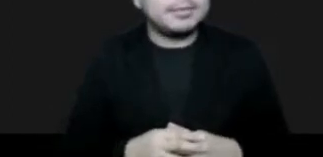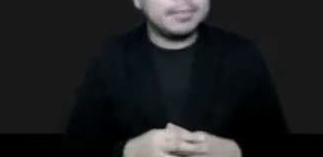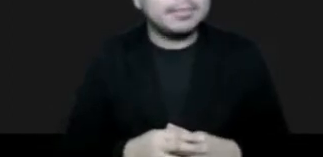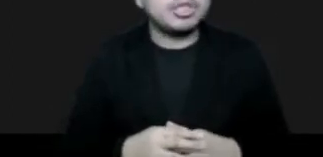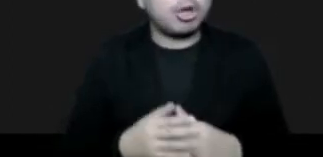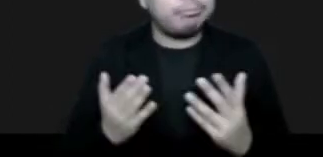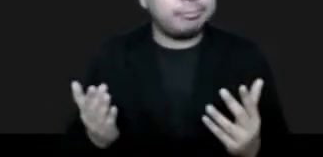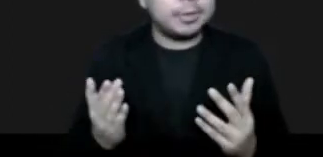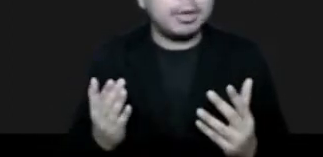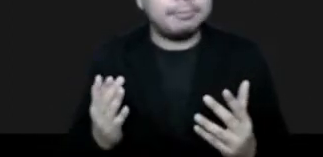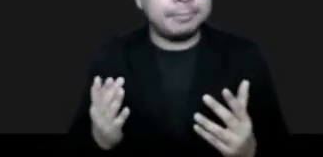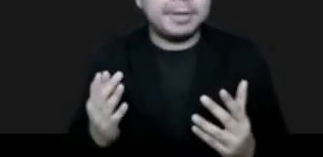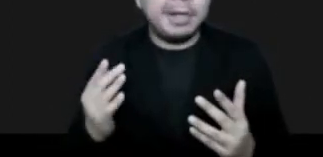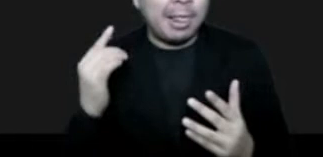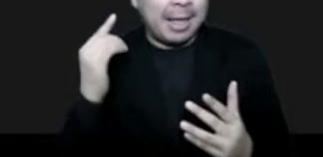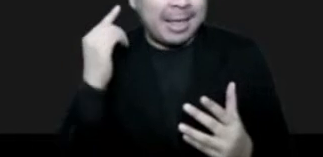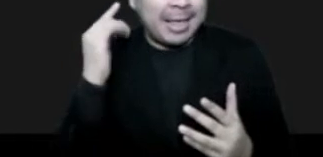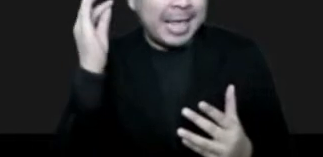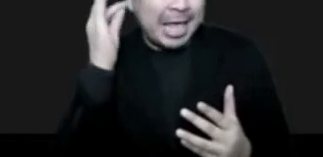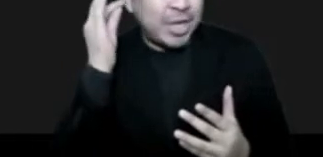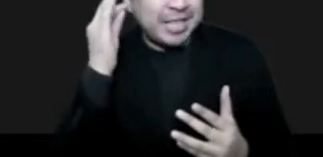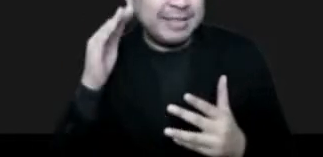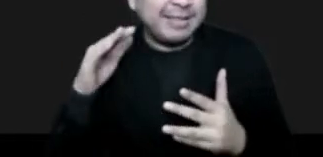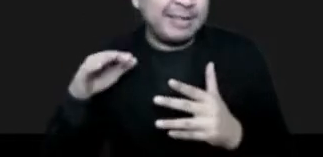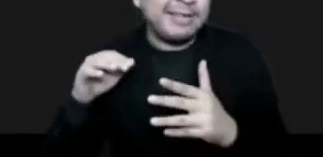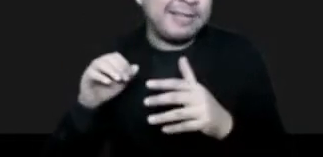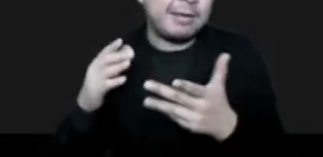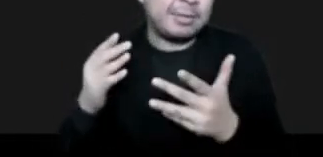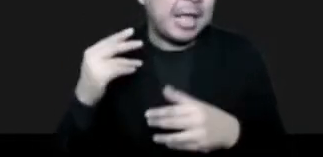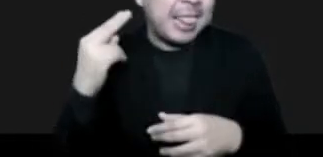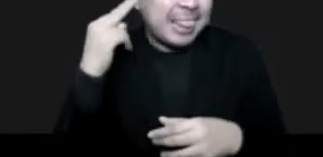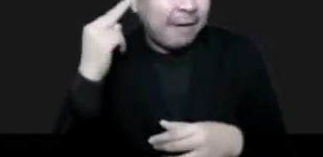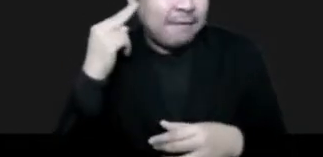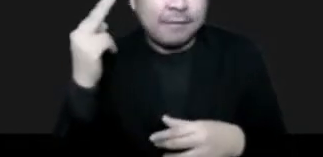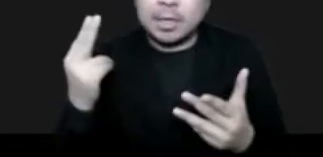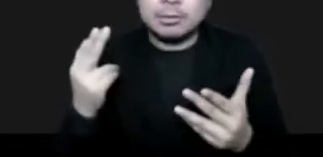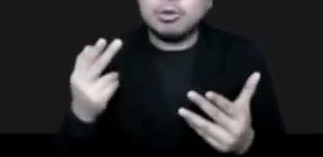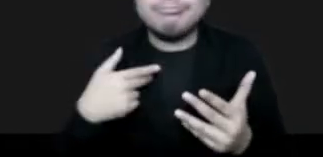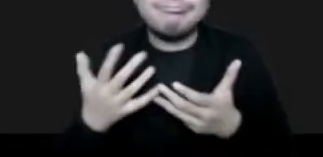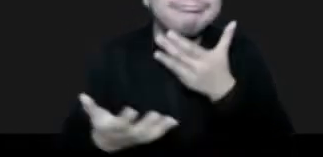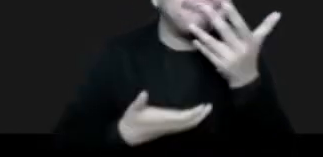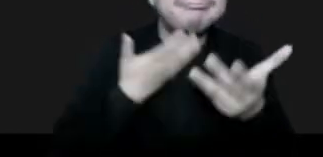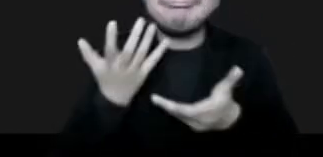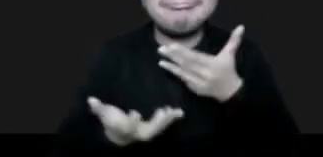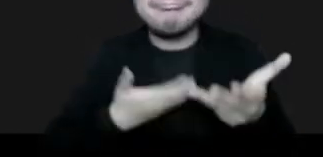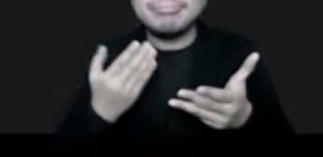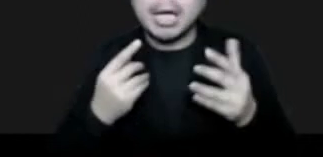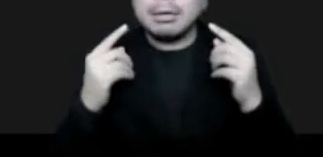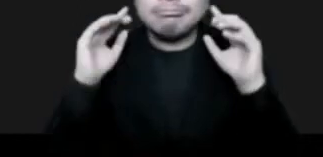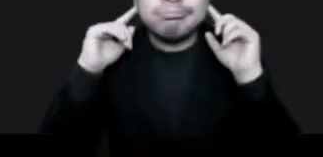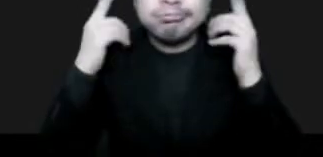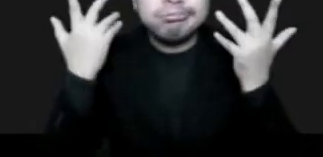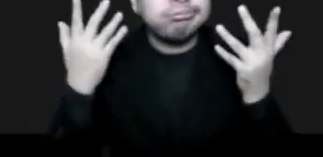are shouting to say, let's run to safety, and he's not able to hear. And you're talking of a person maybe